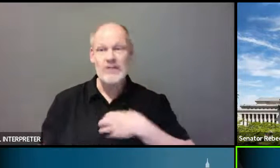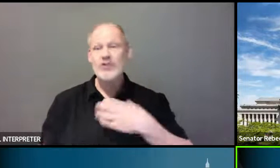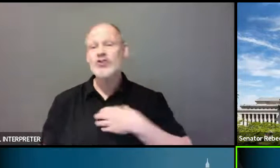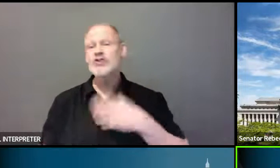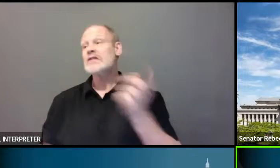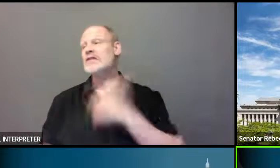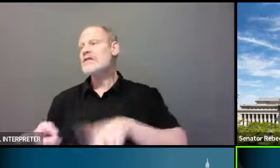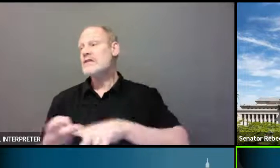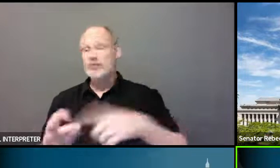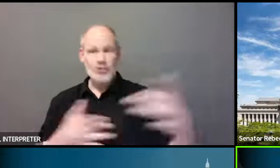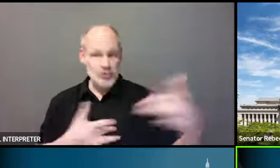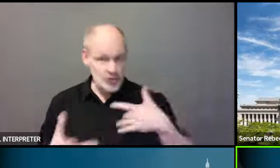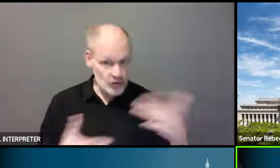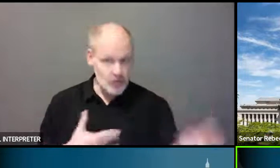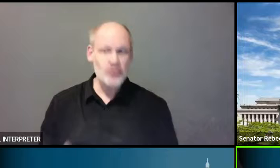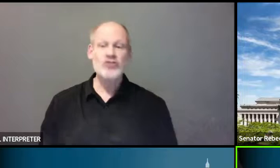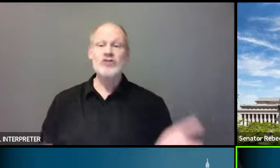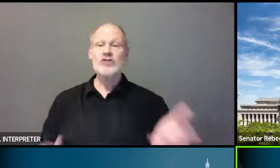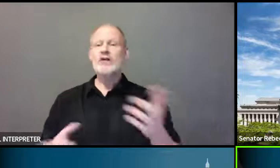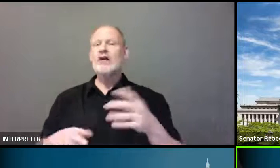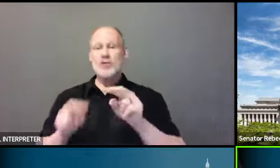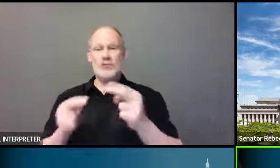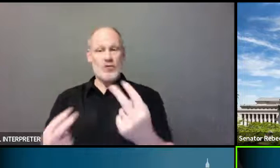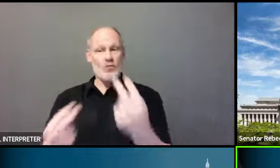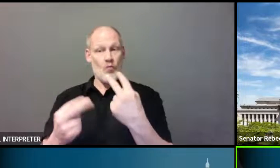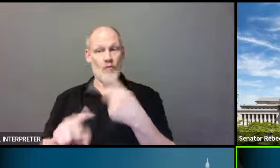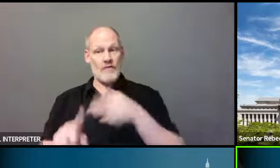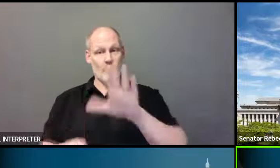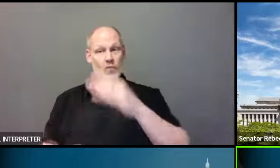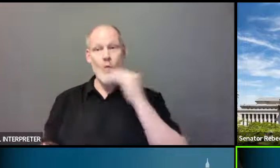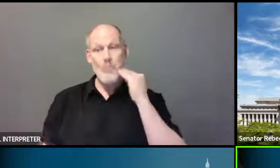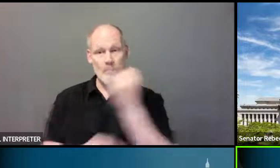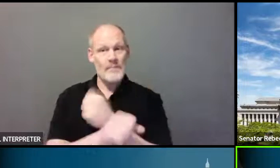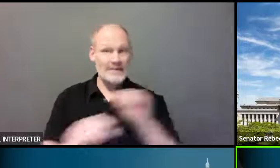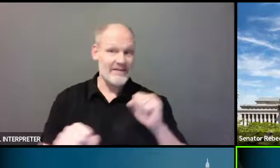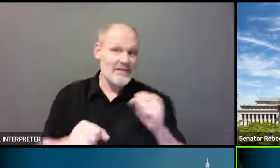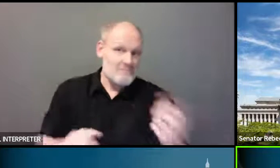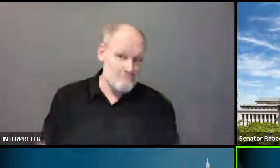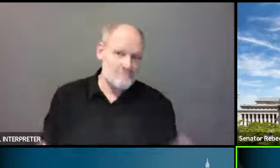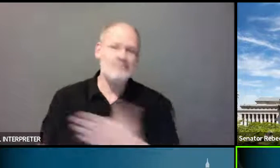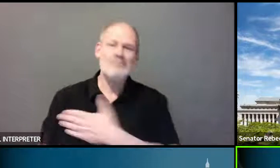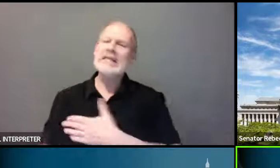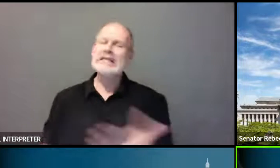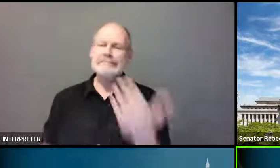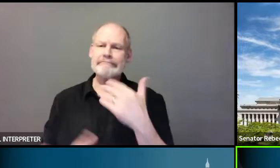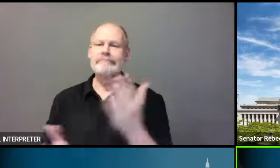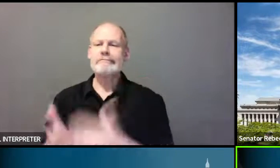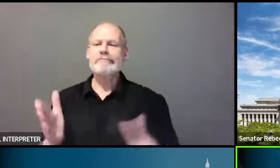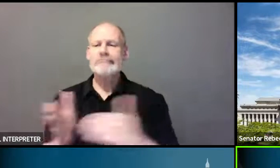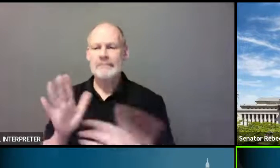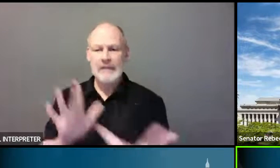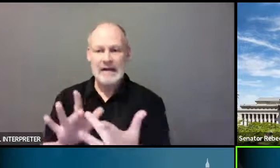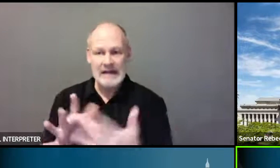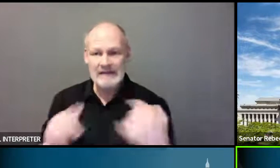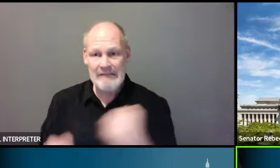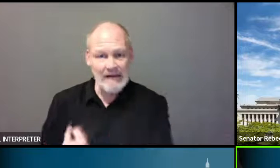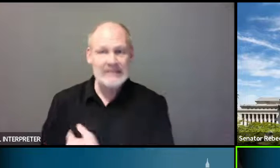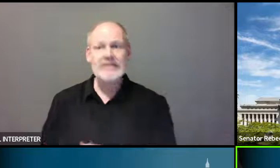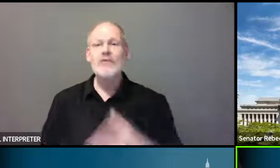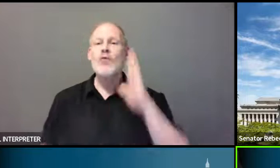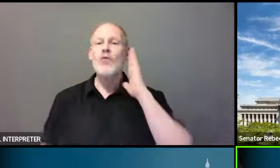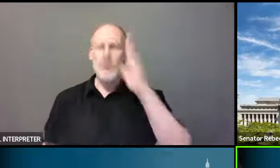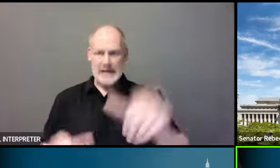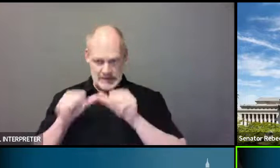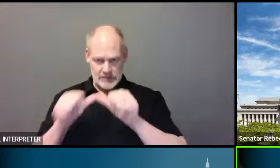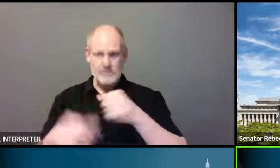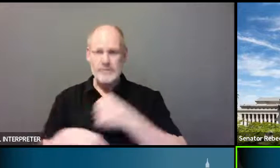the comfort of your home and safety of your home. And so please keep contacting us, reach out. We will continue to make